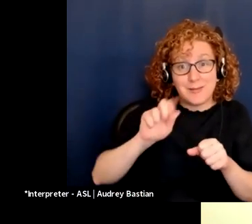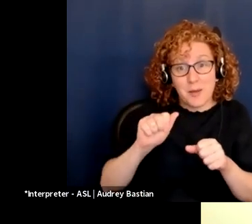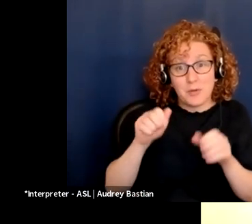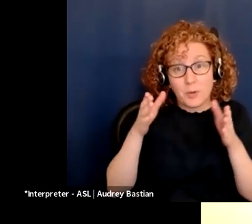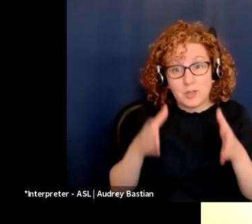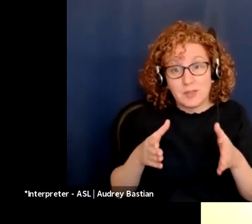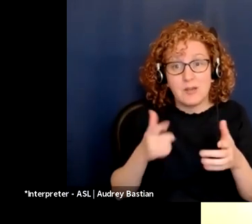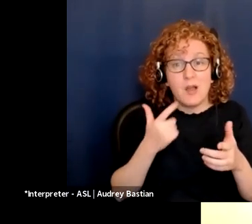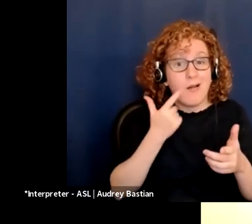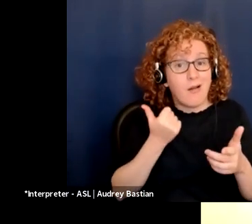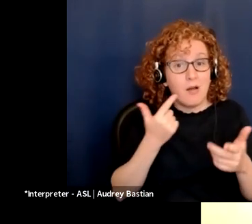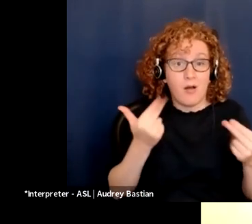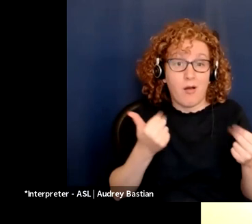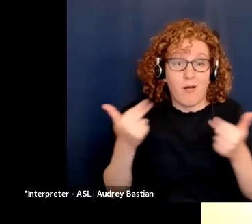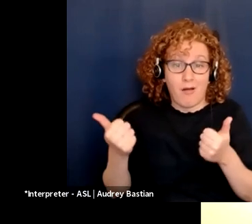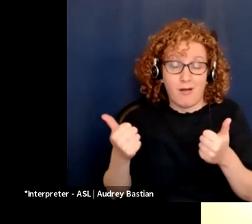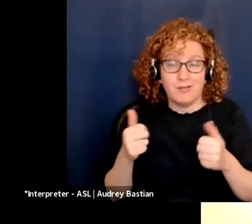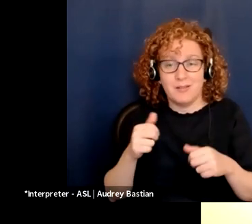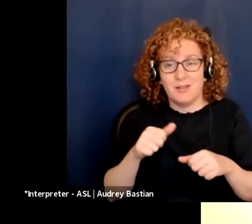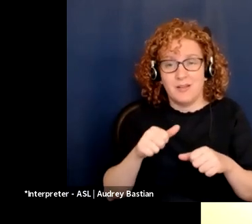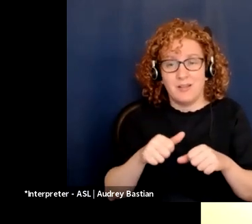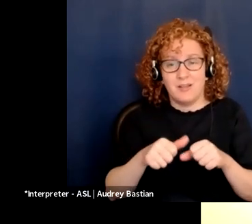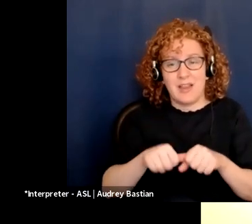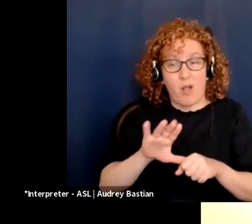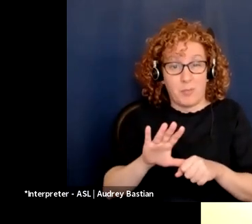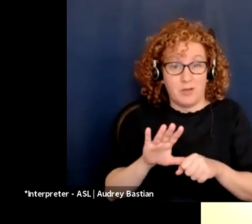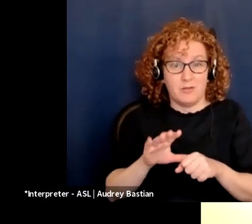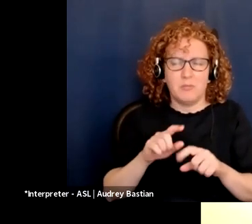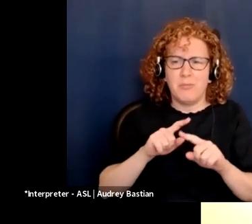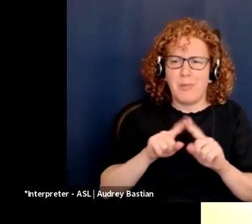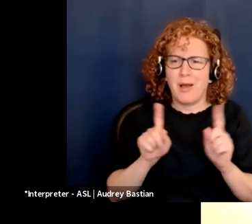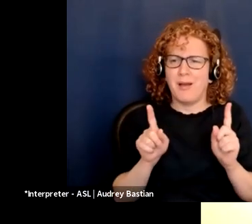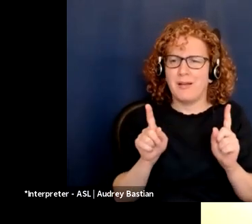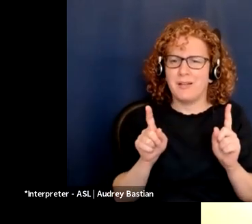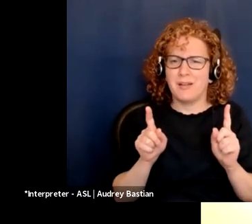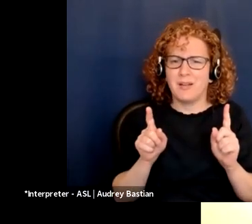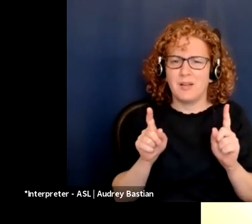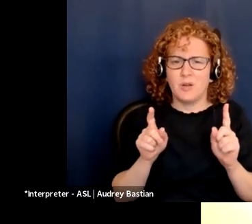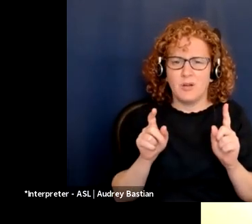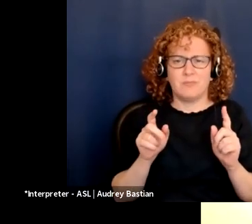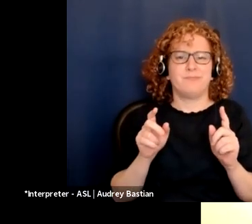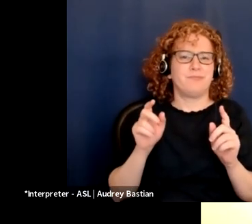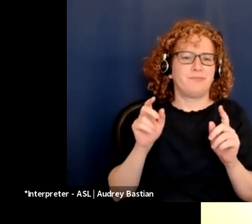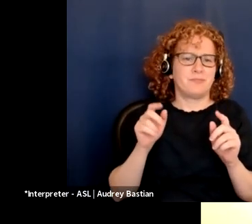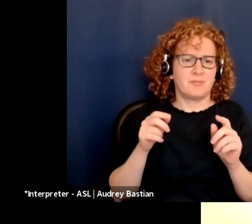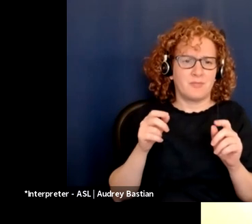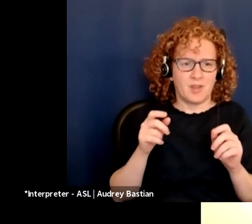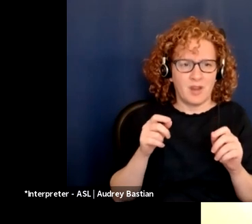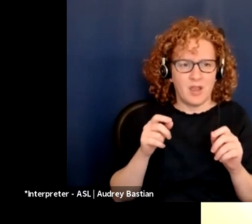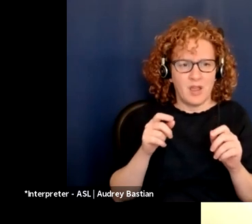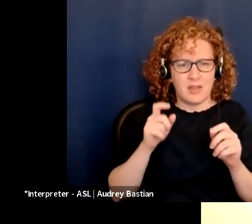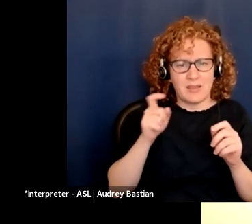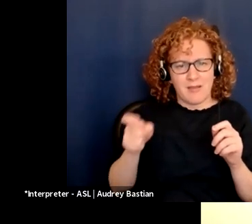Like, haha, they're incompetent. But things like, oof, you know, I'd give that assignment